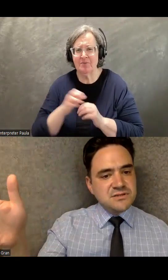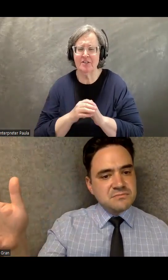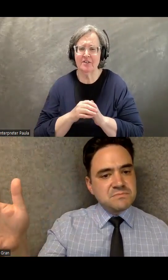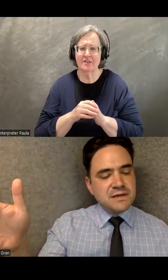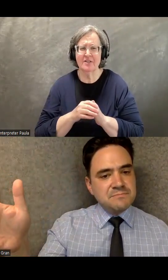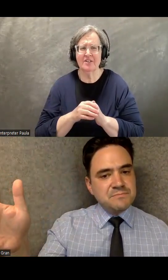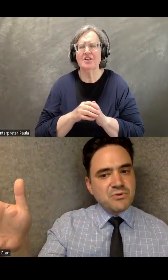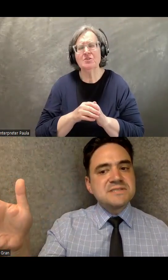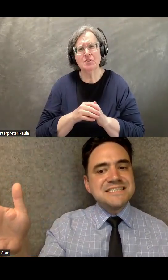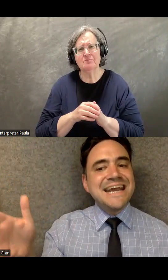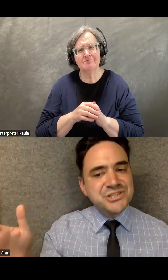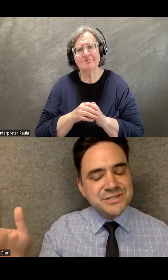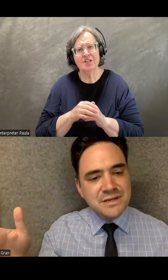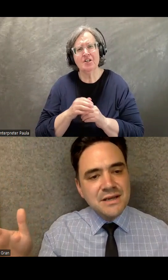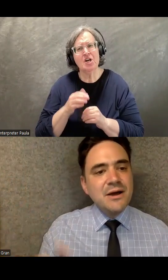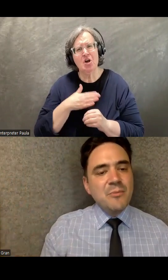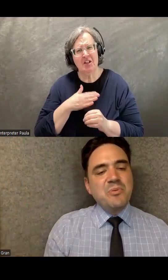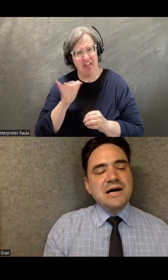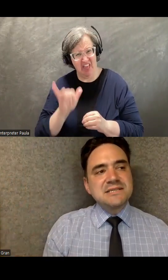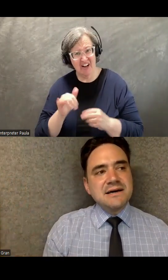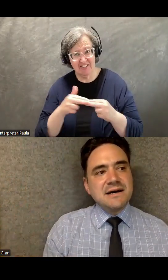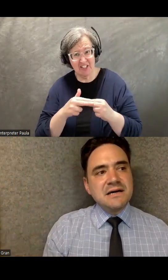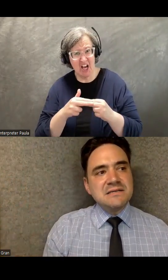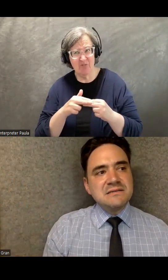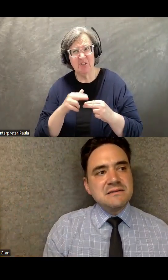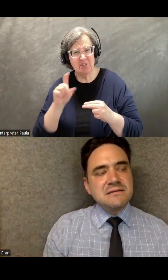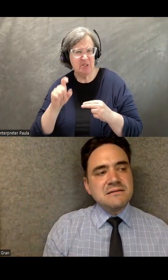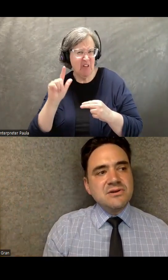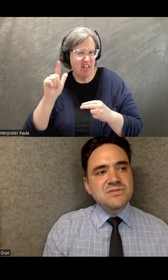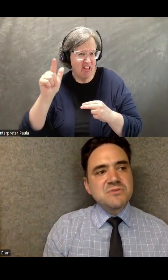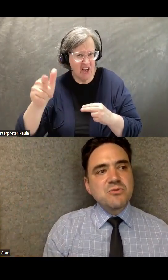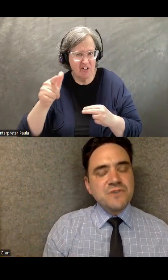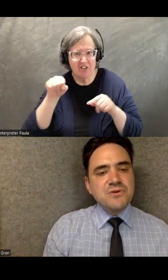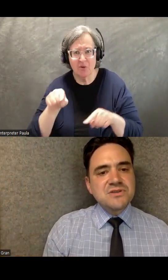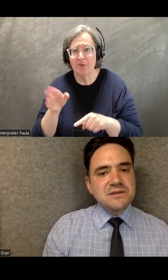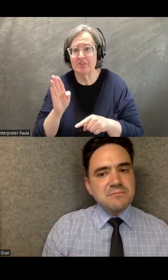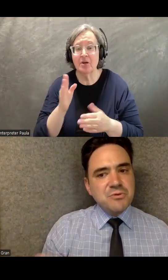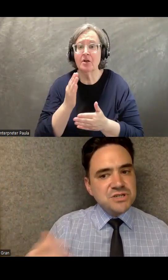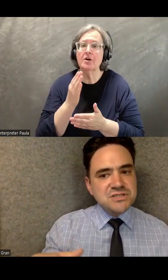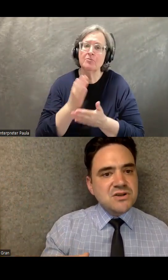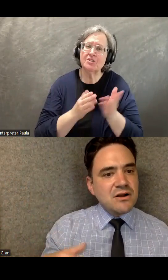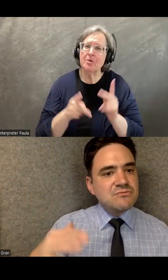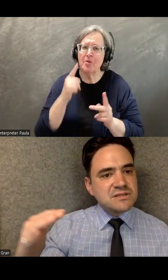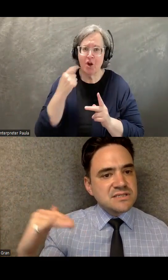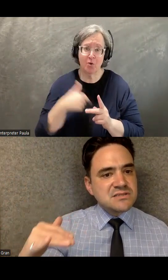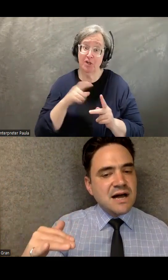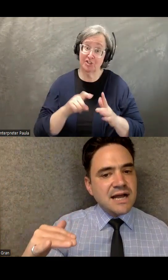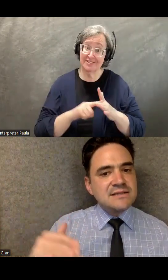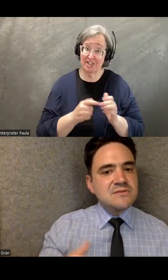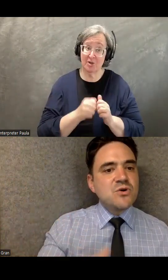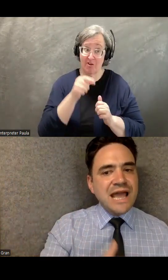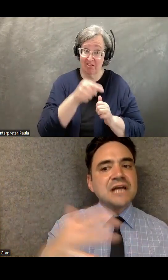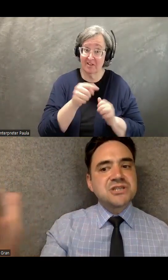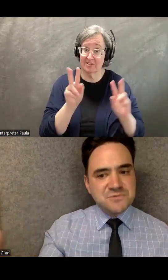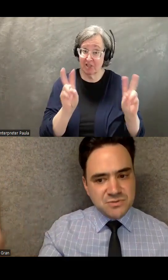farther into the presentation, but some of the reviewers thought that maybe we should start with this slide